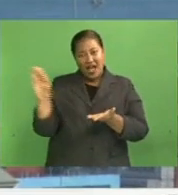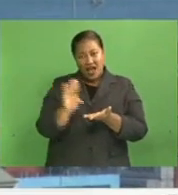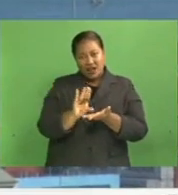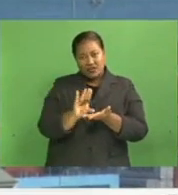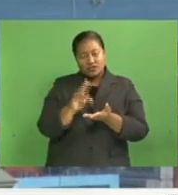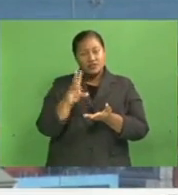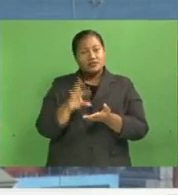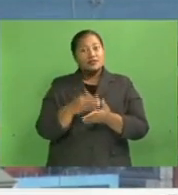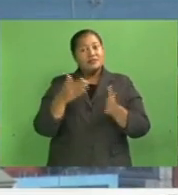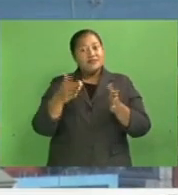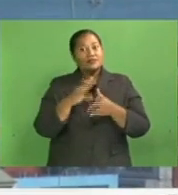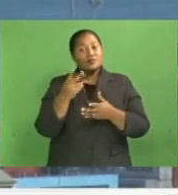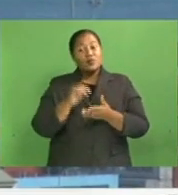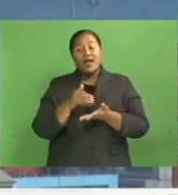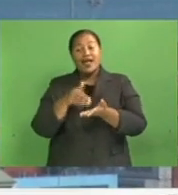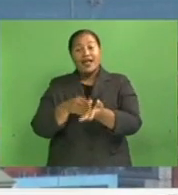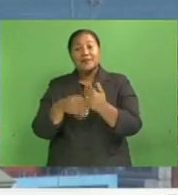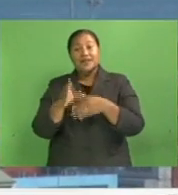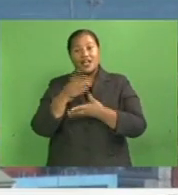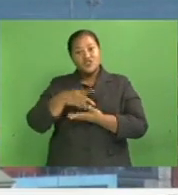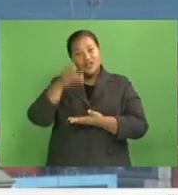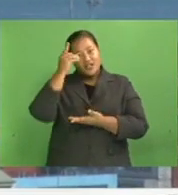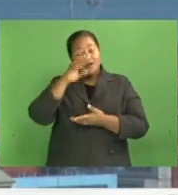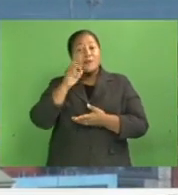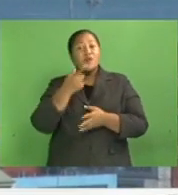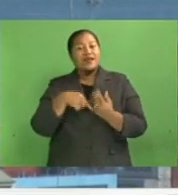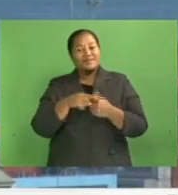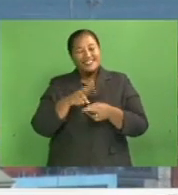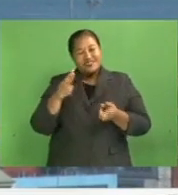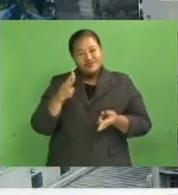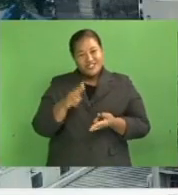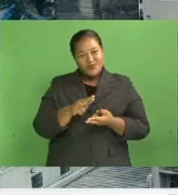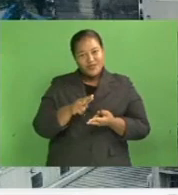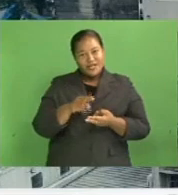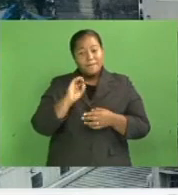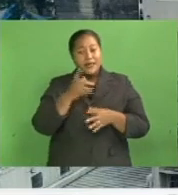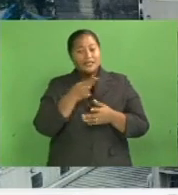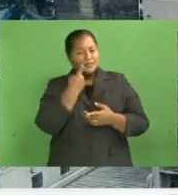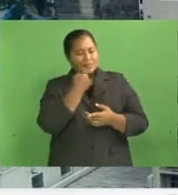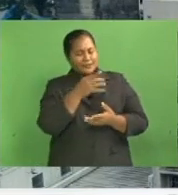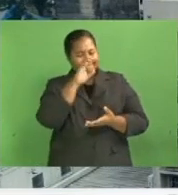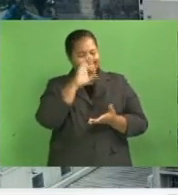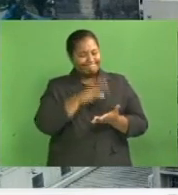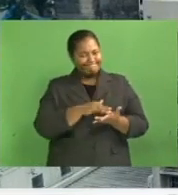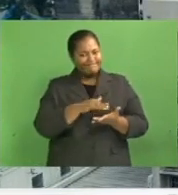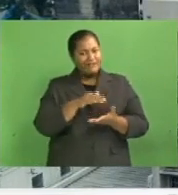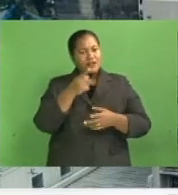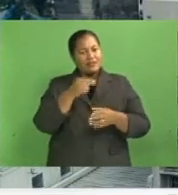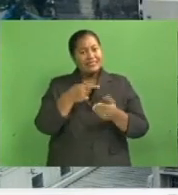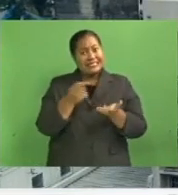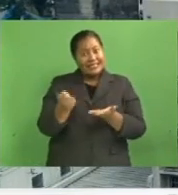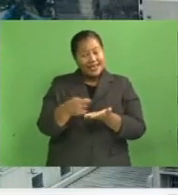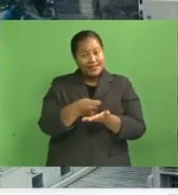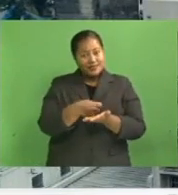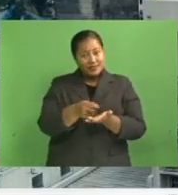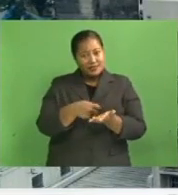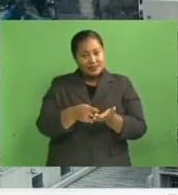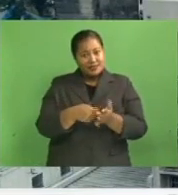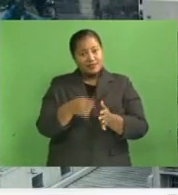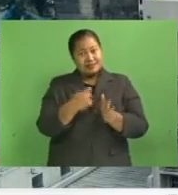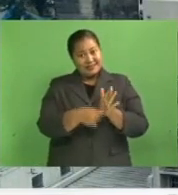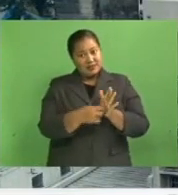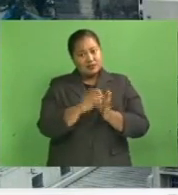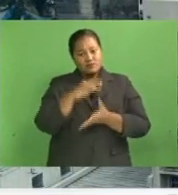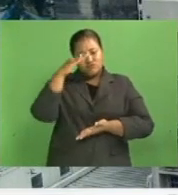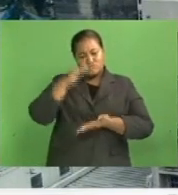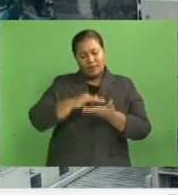to health and education, but at a reduced level. It's estimated that tax collection by the Fiji Revenue and Customs Service has dropped by